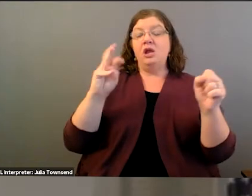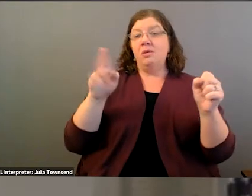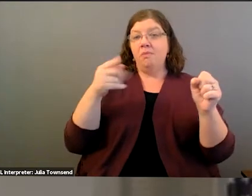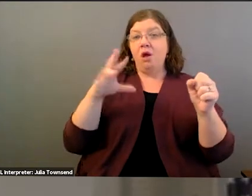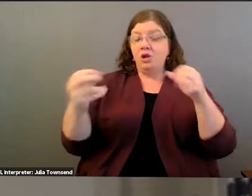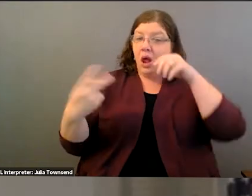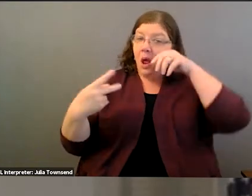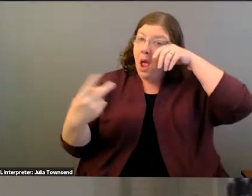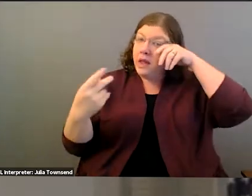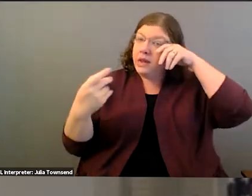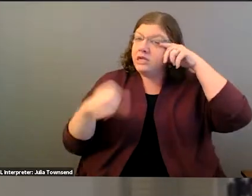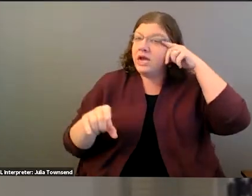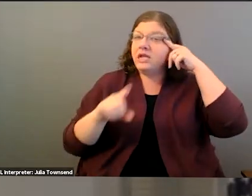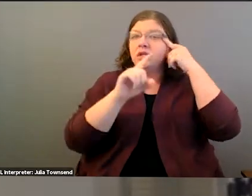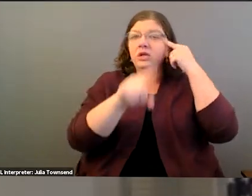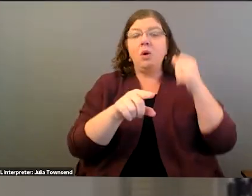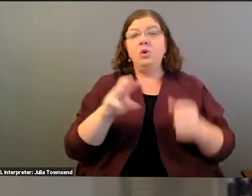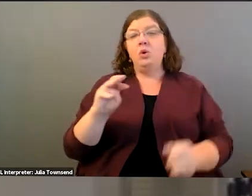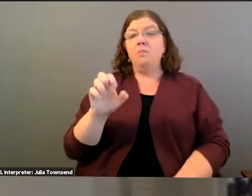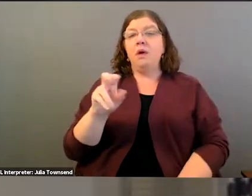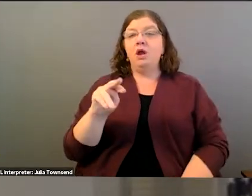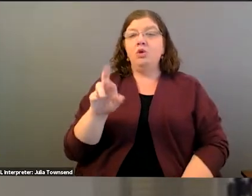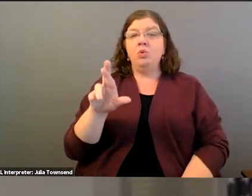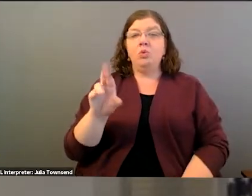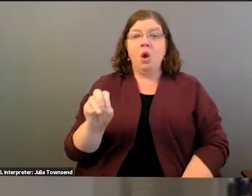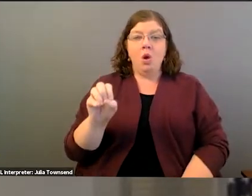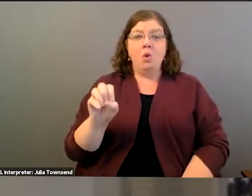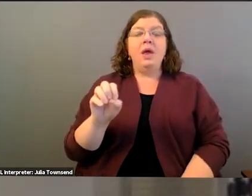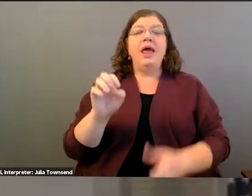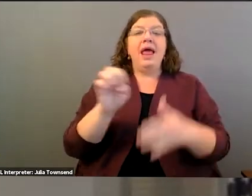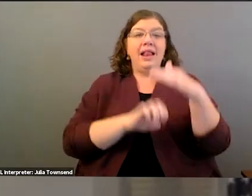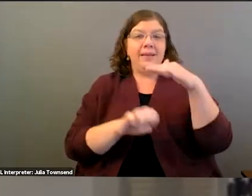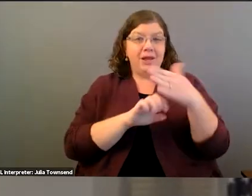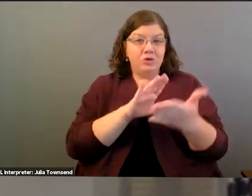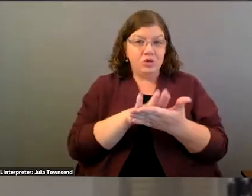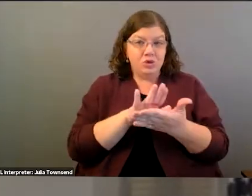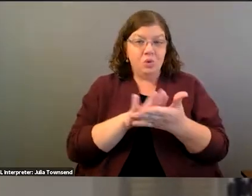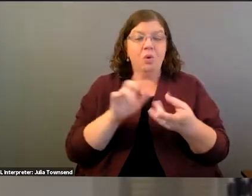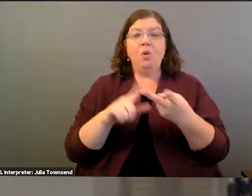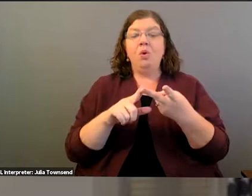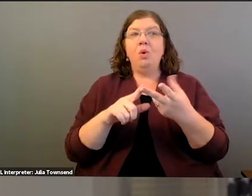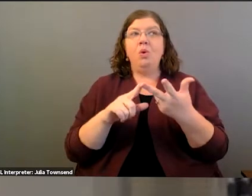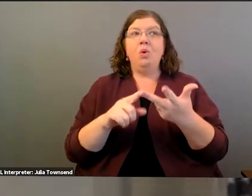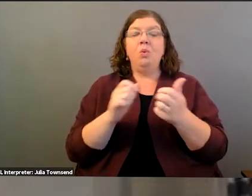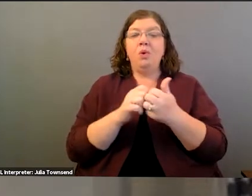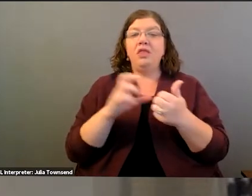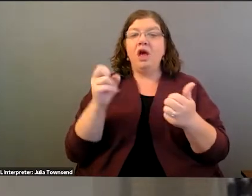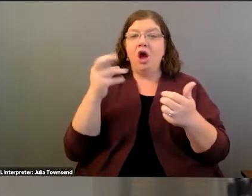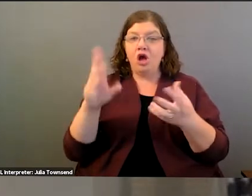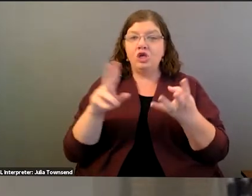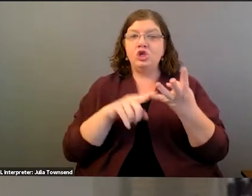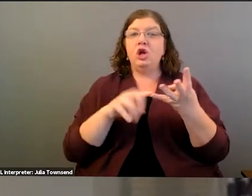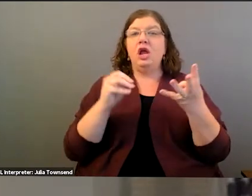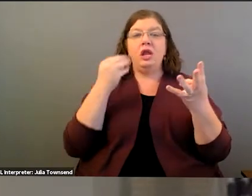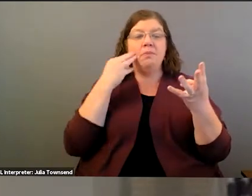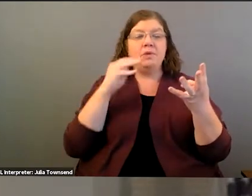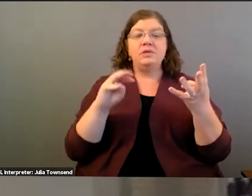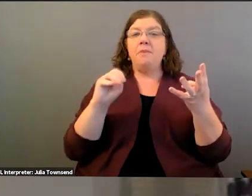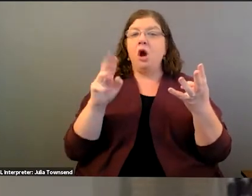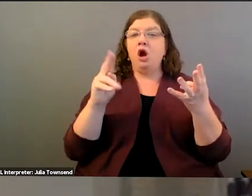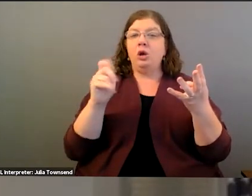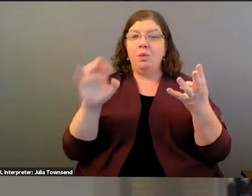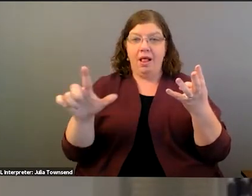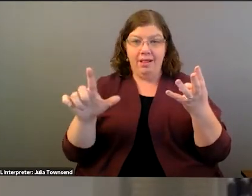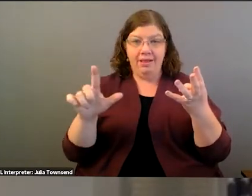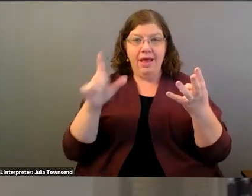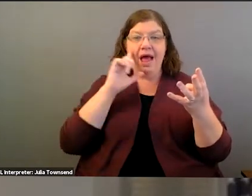chance to go to Monroe Elementary along with Oscar and Ms. Barnwell, because I was privileged to